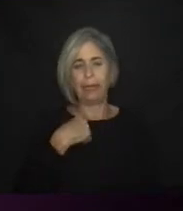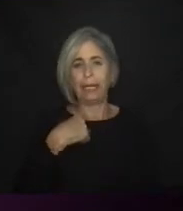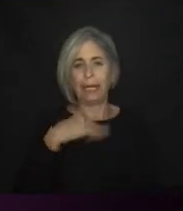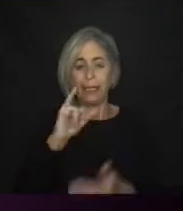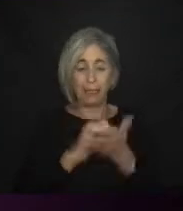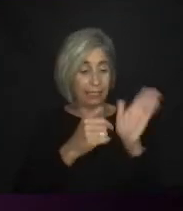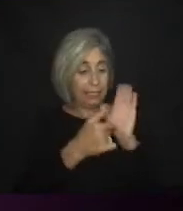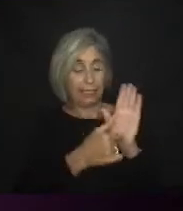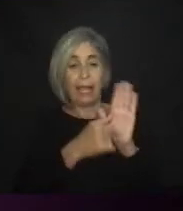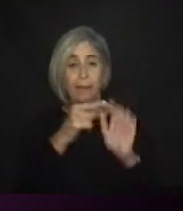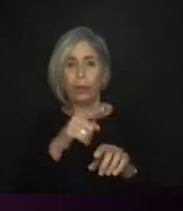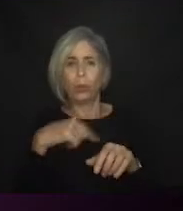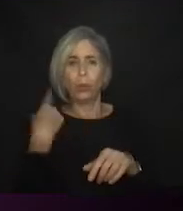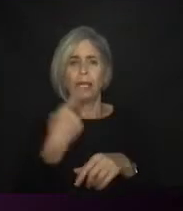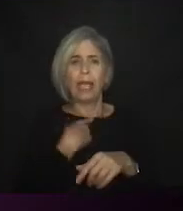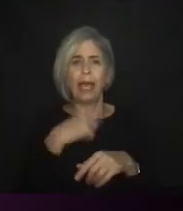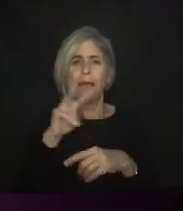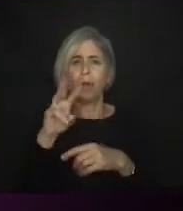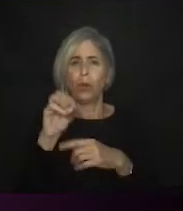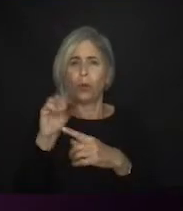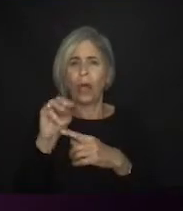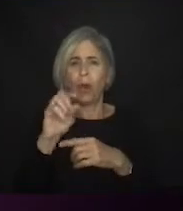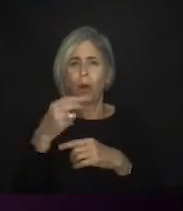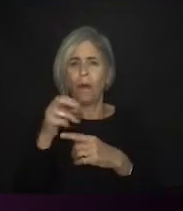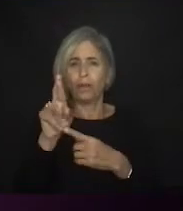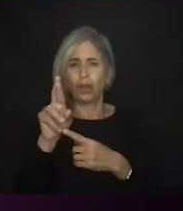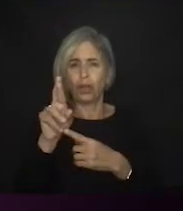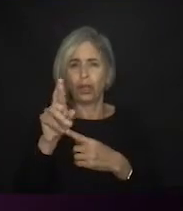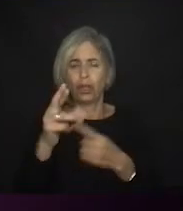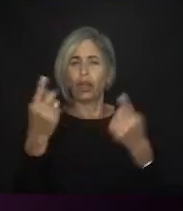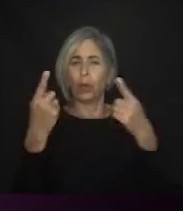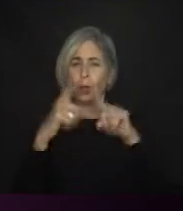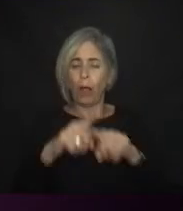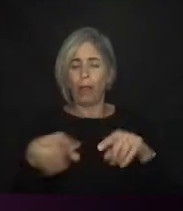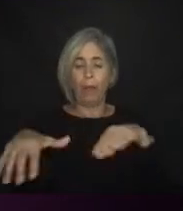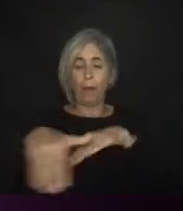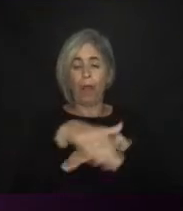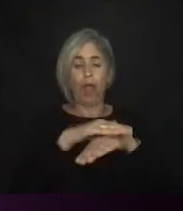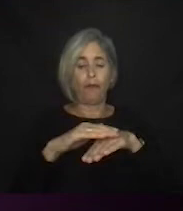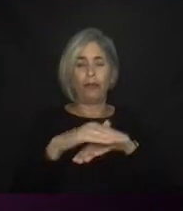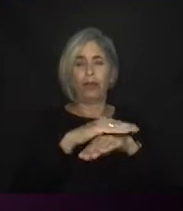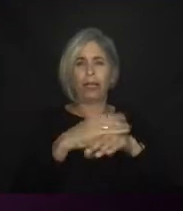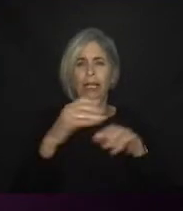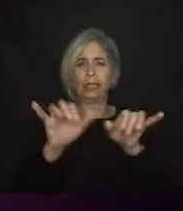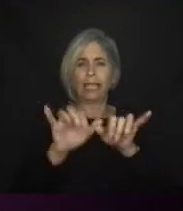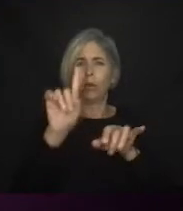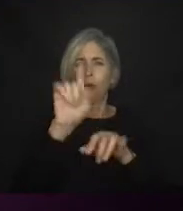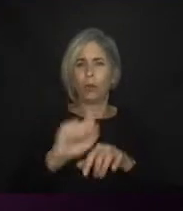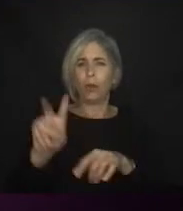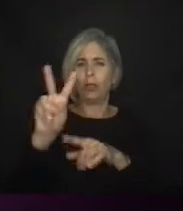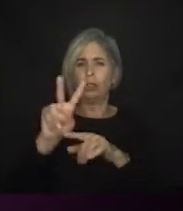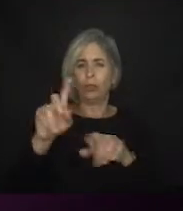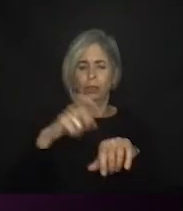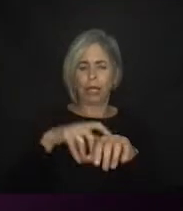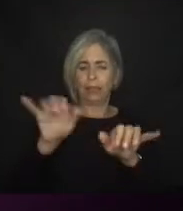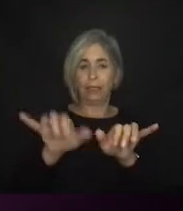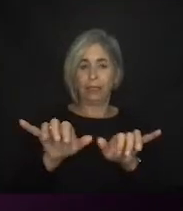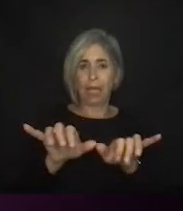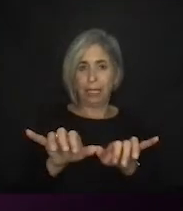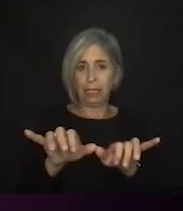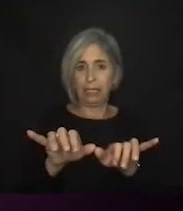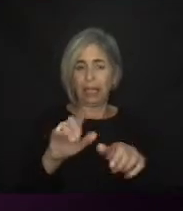in this example, we have while hover. So while I'm hovering on the element, I want it to scale 1.2 times its